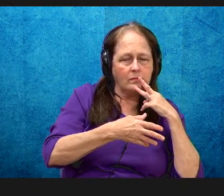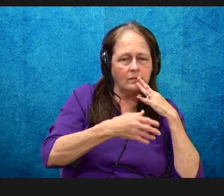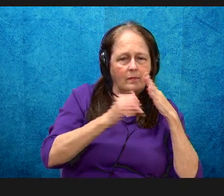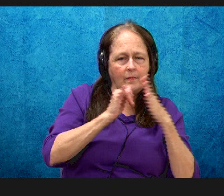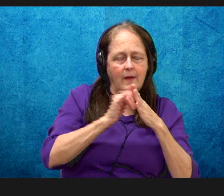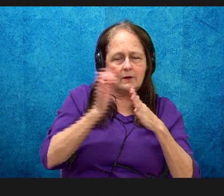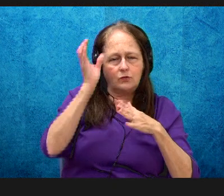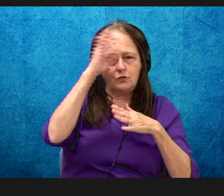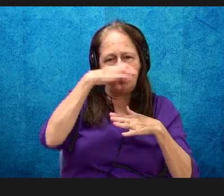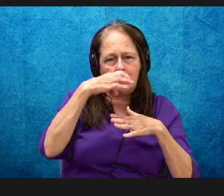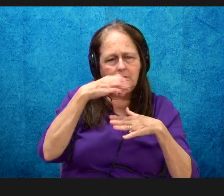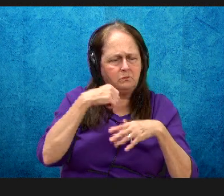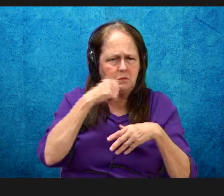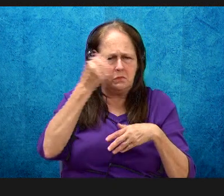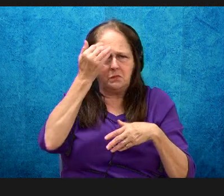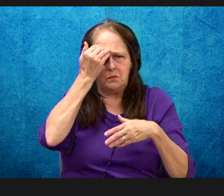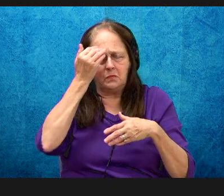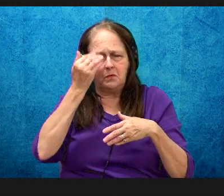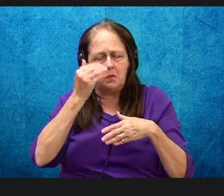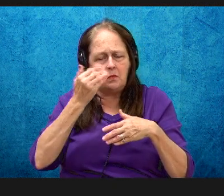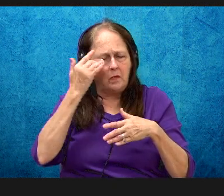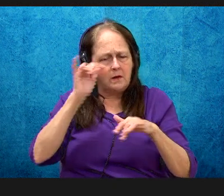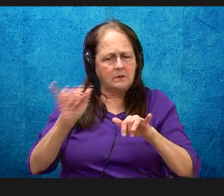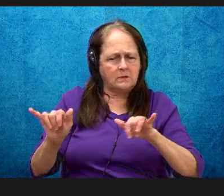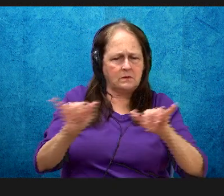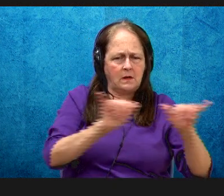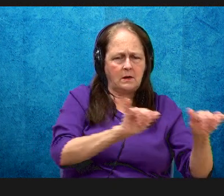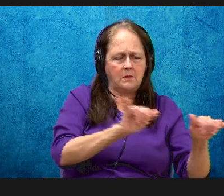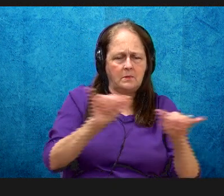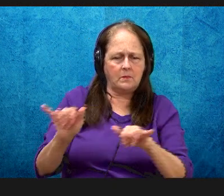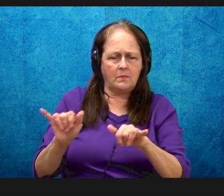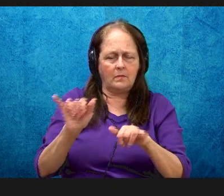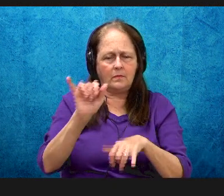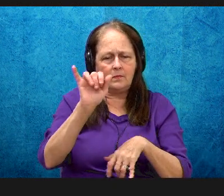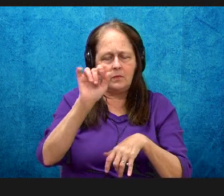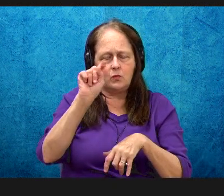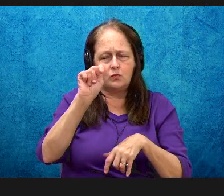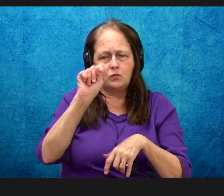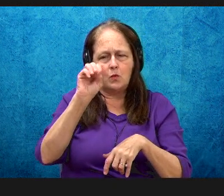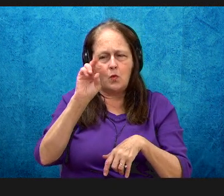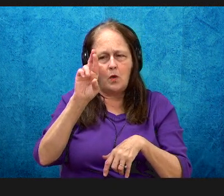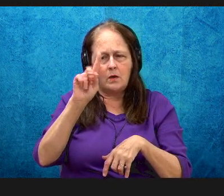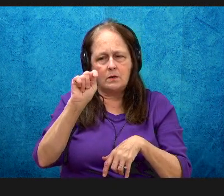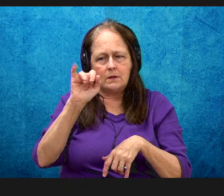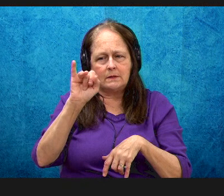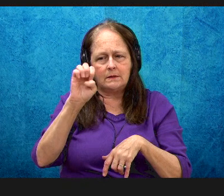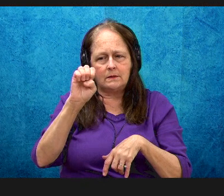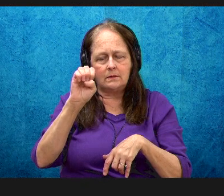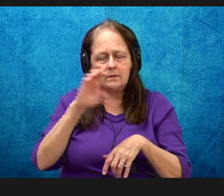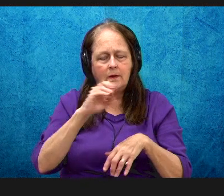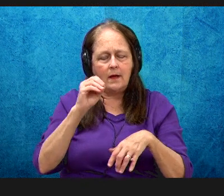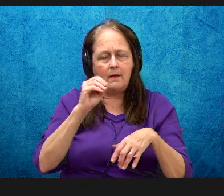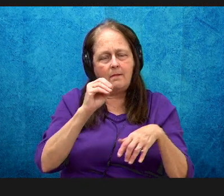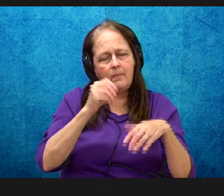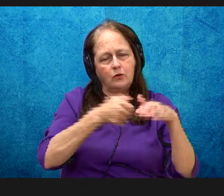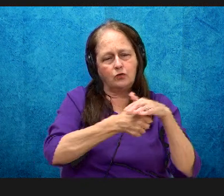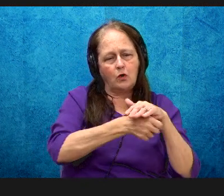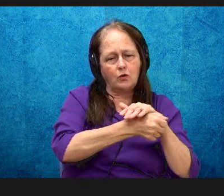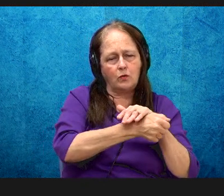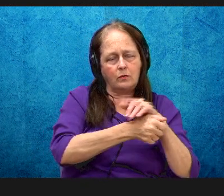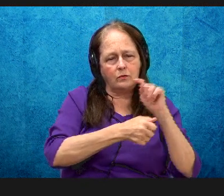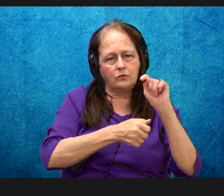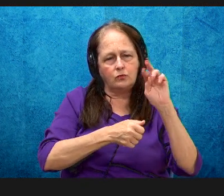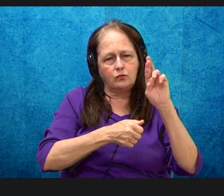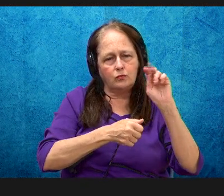That's strange. I didn't know that. I thought they all did the same thing. It's kind of weird, huh? Now,